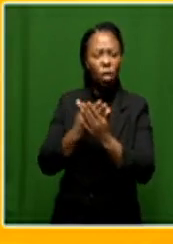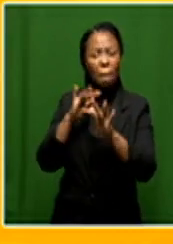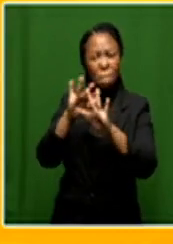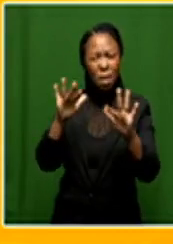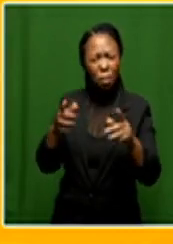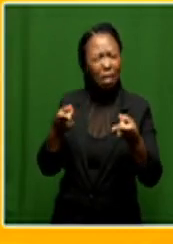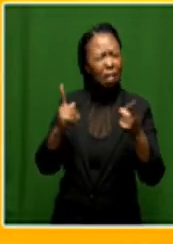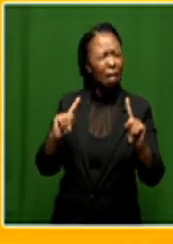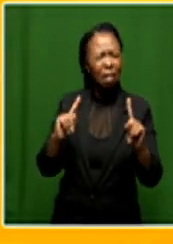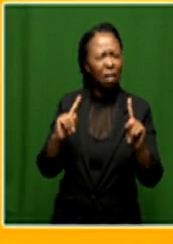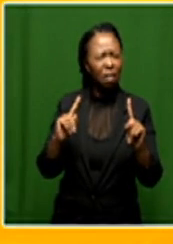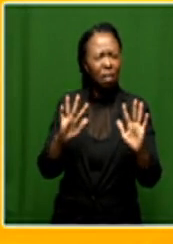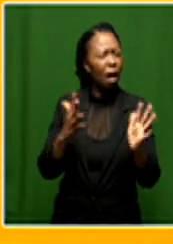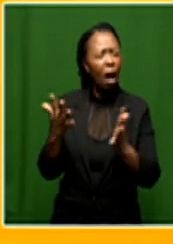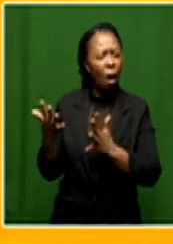people?